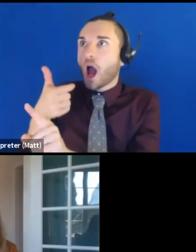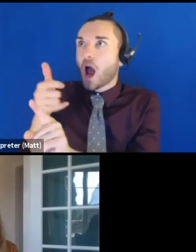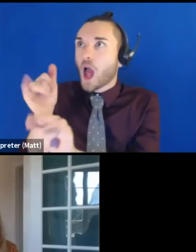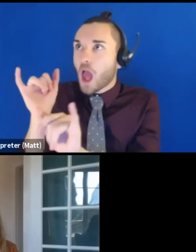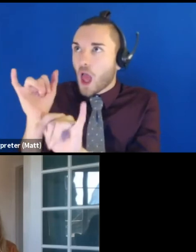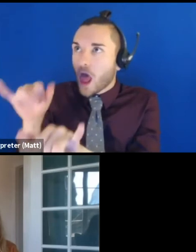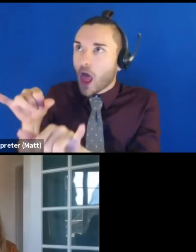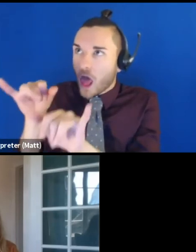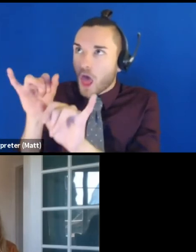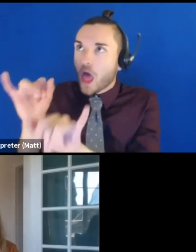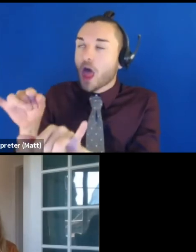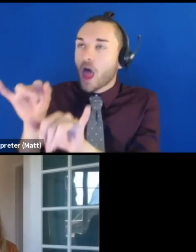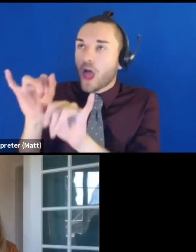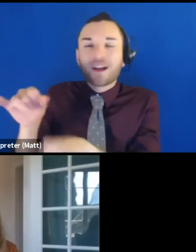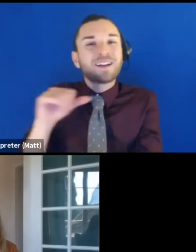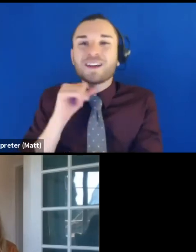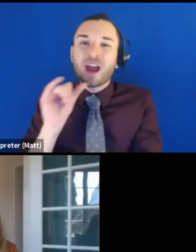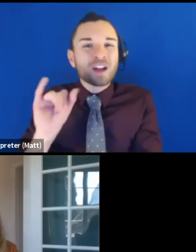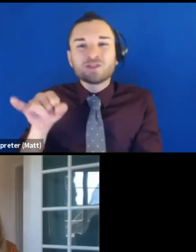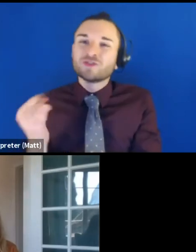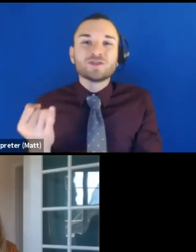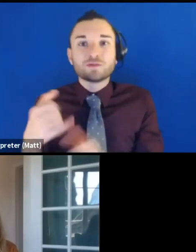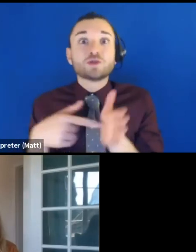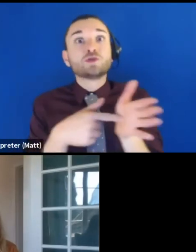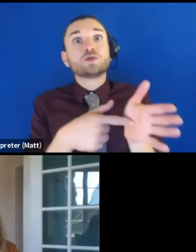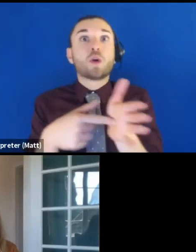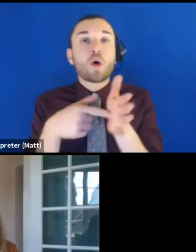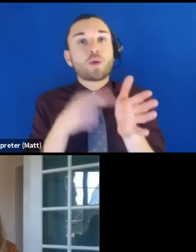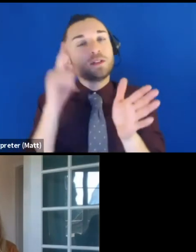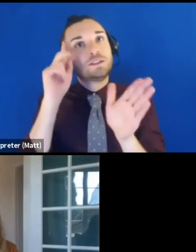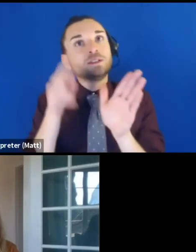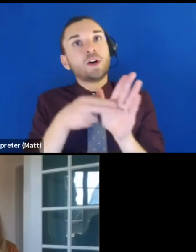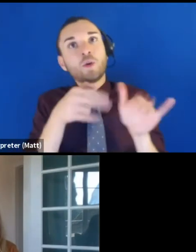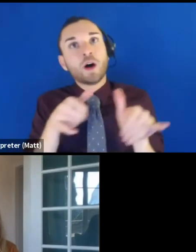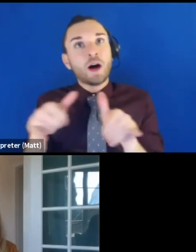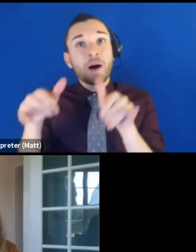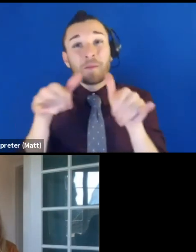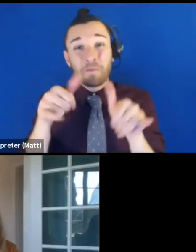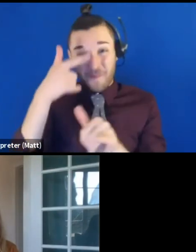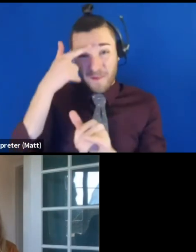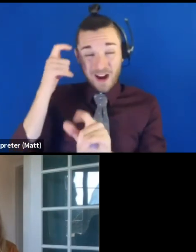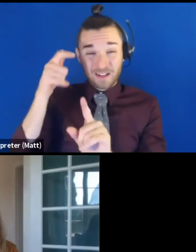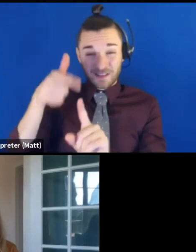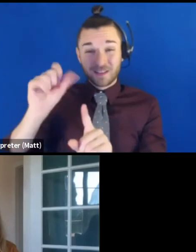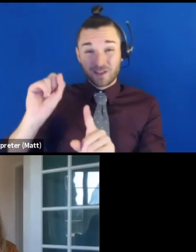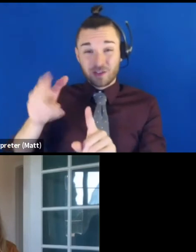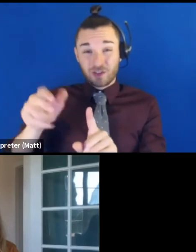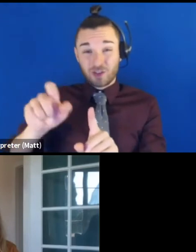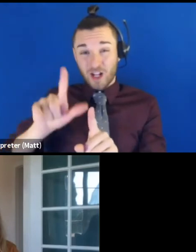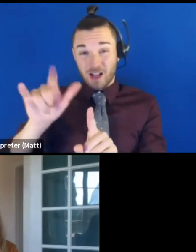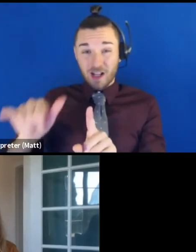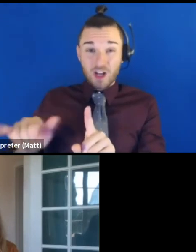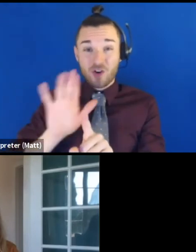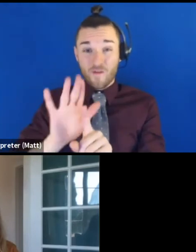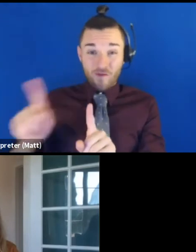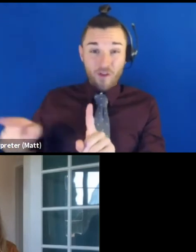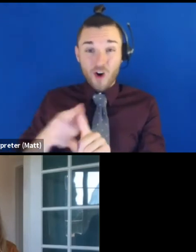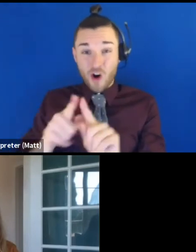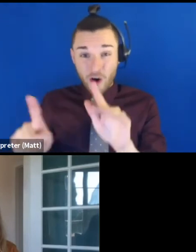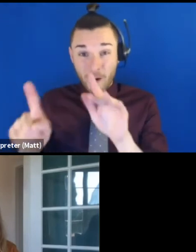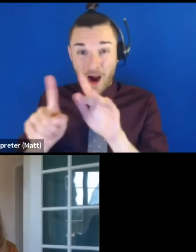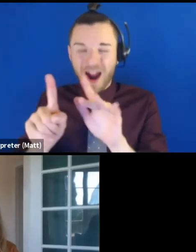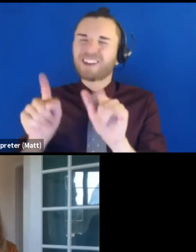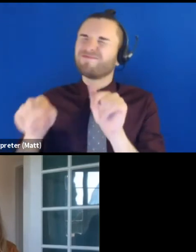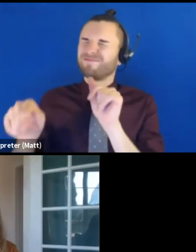different than an expression of stereotypes. Shelley starts on that show as, it's weird. I felt